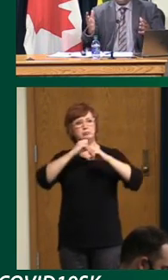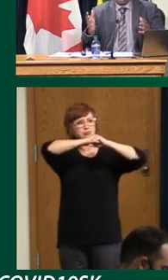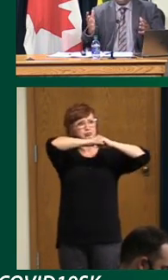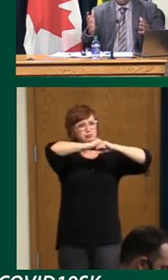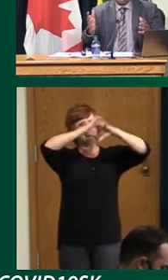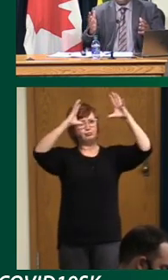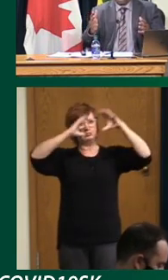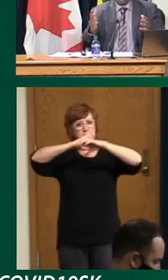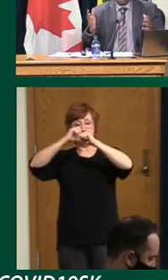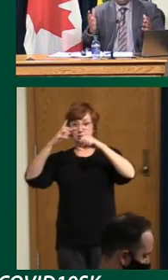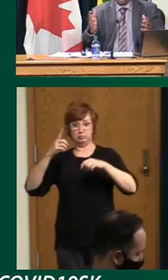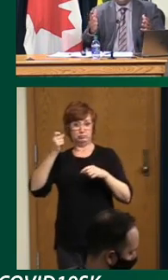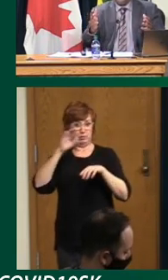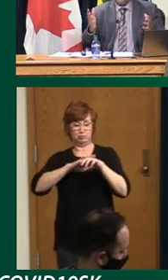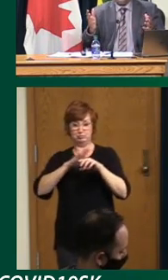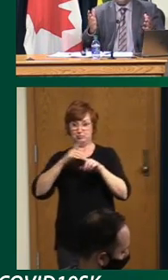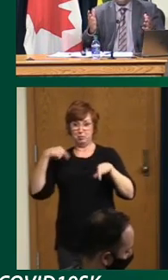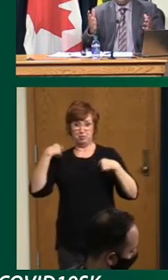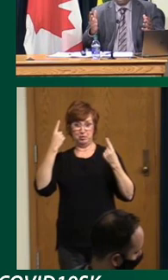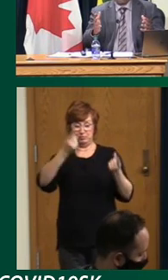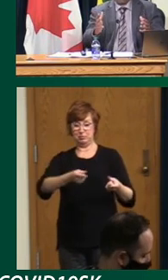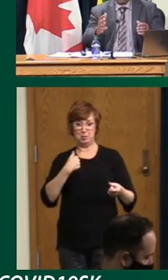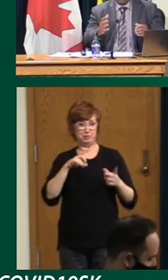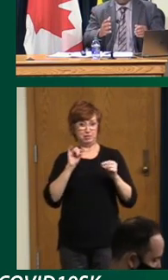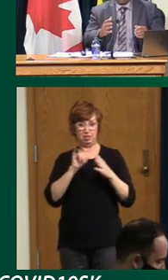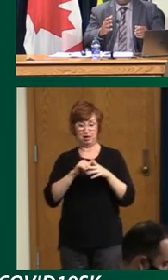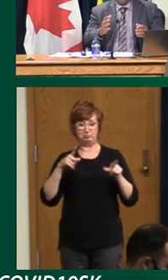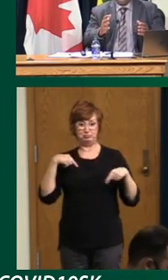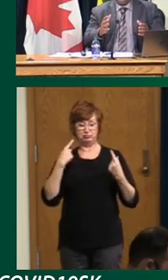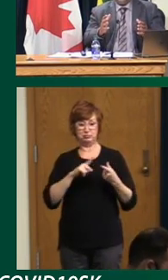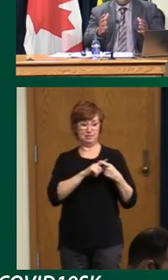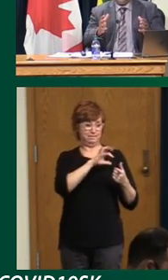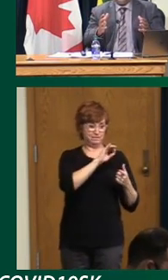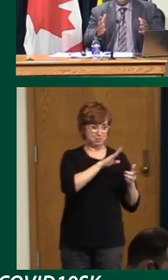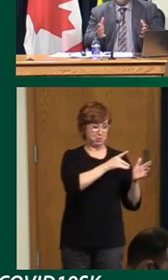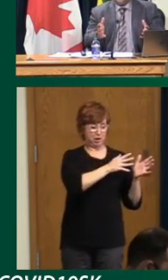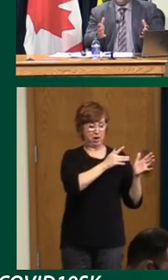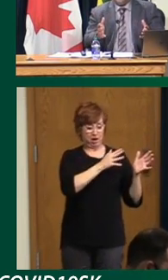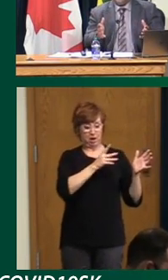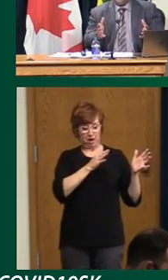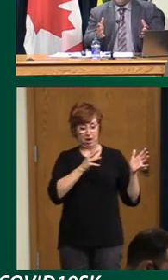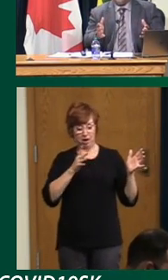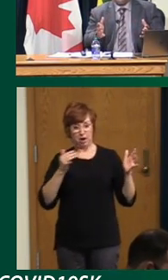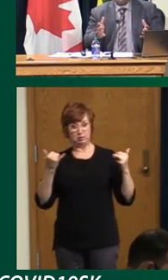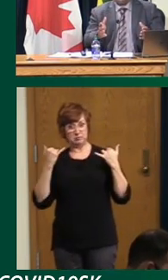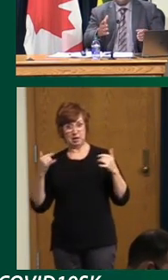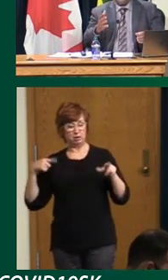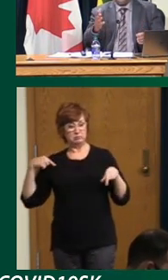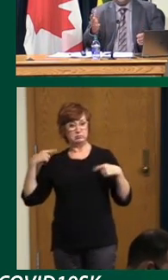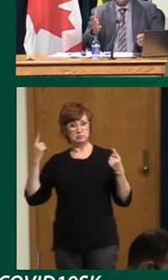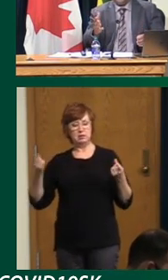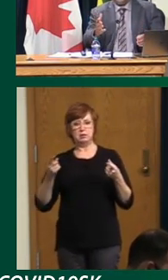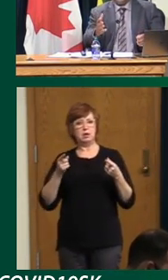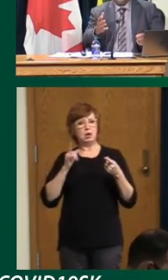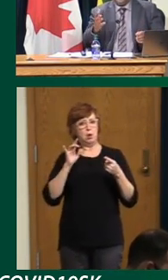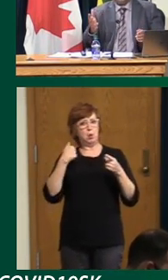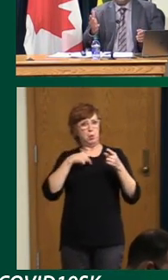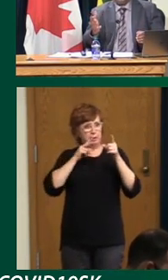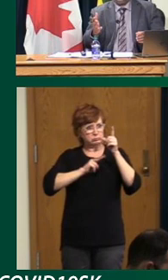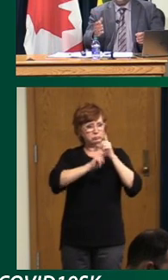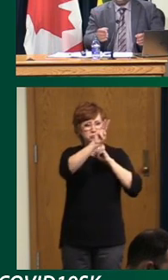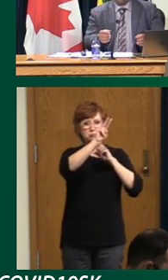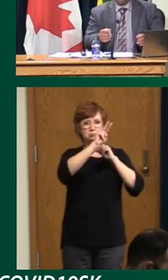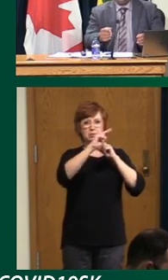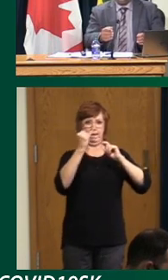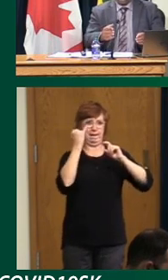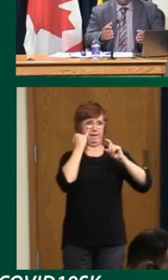throughout the pandemic, and as right from February, and it's been predicting optimistic scenarios and